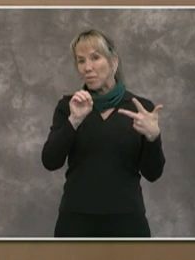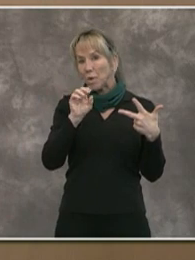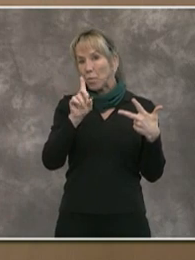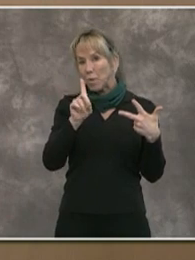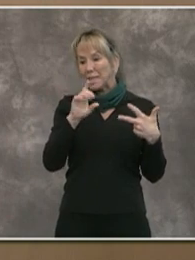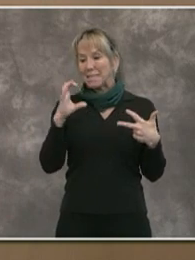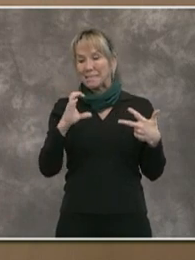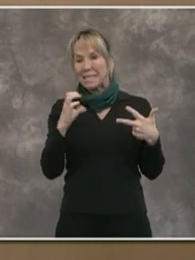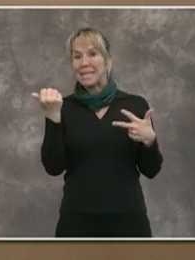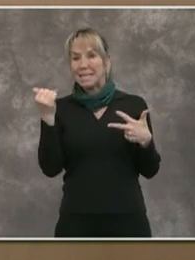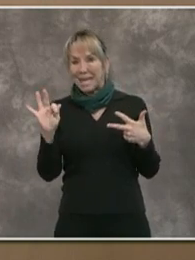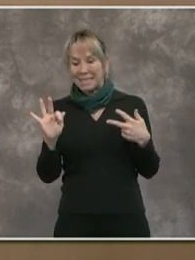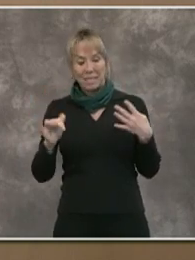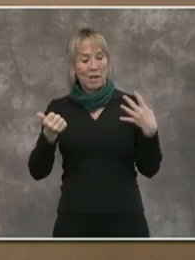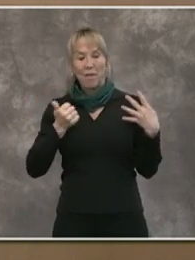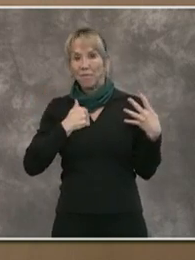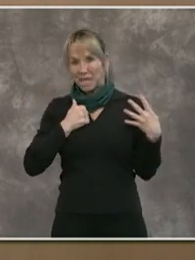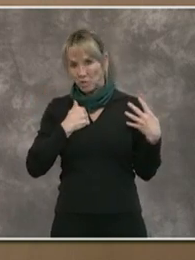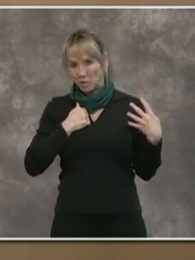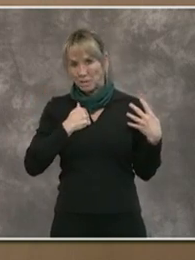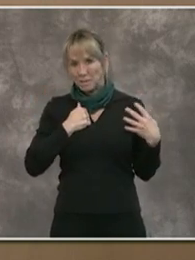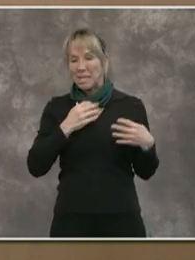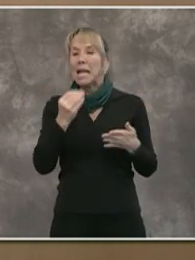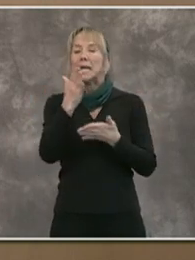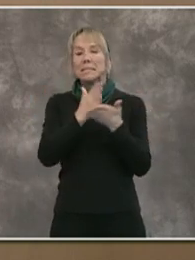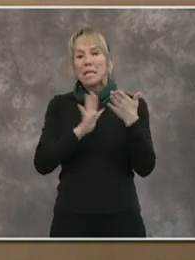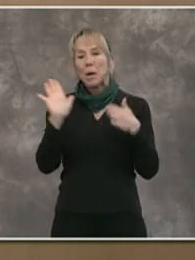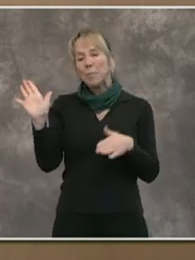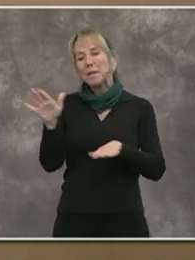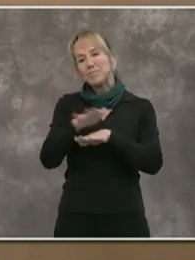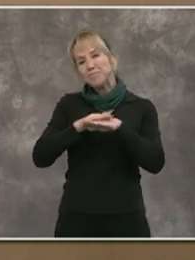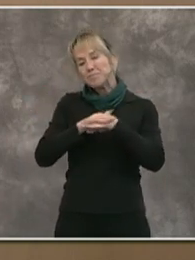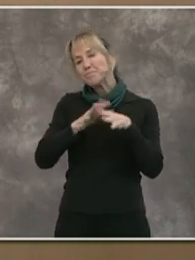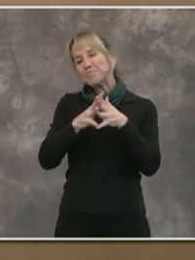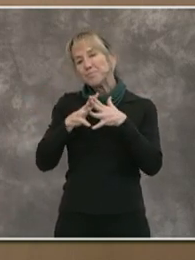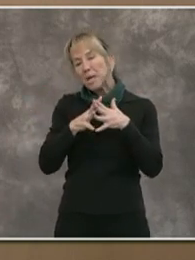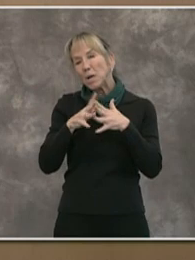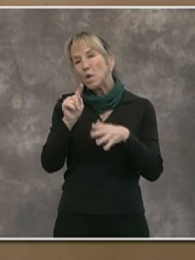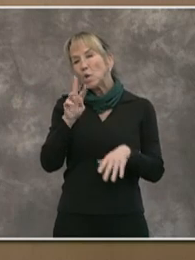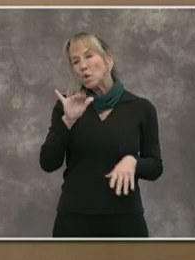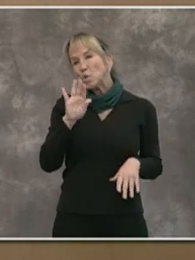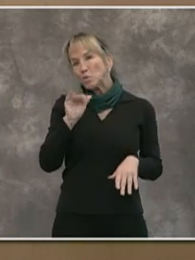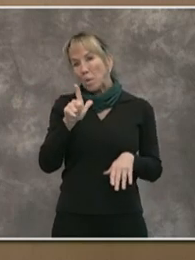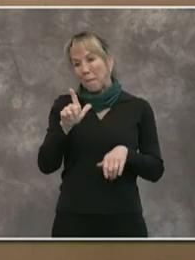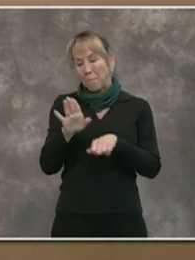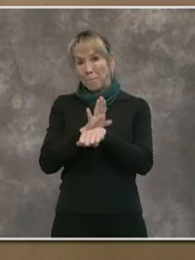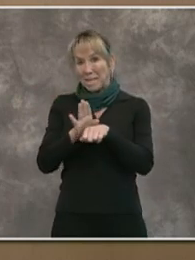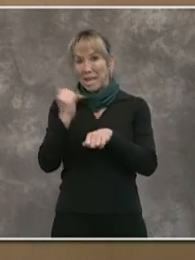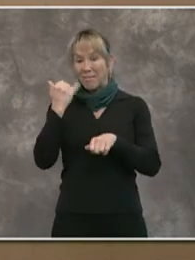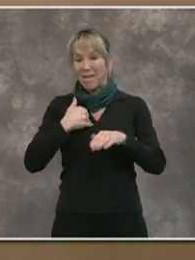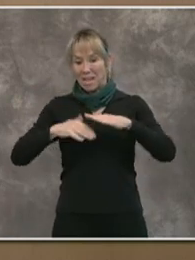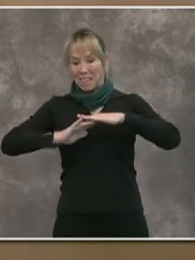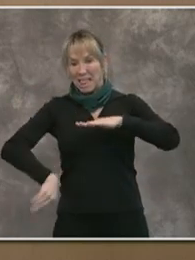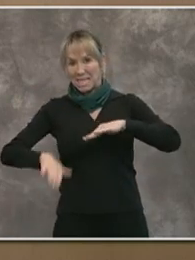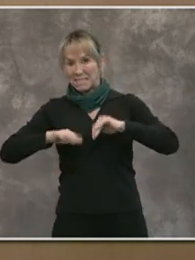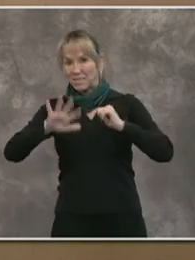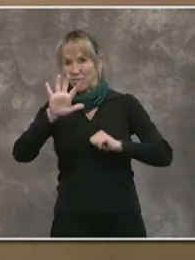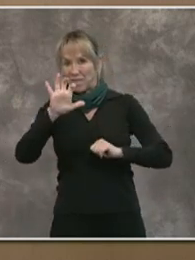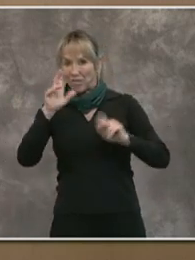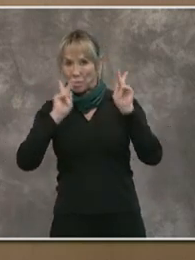501c19, veteran, and some tribal businesses with less than 500